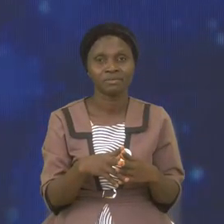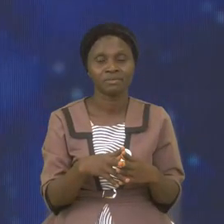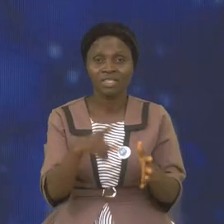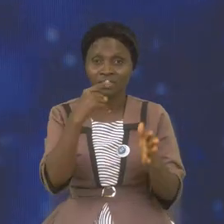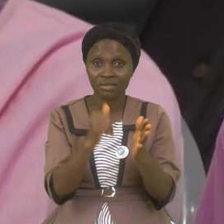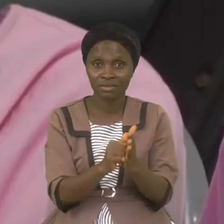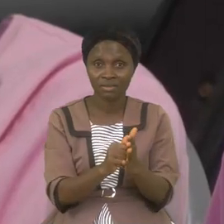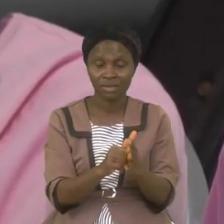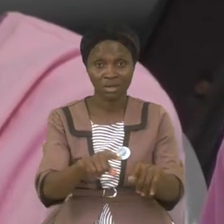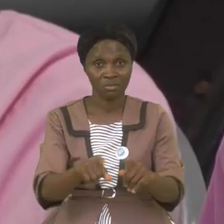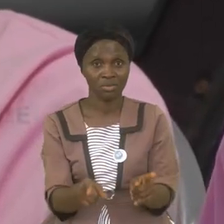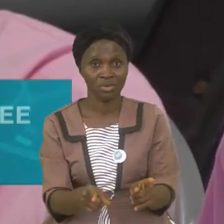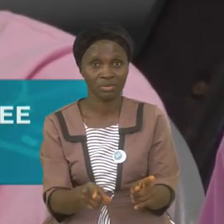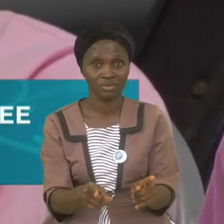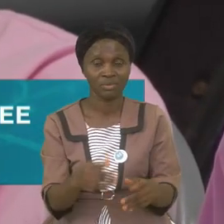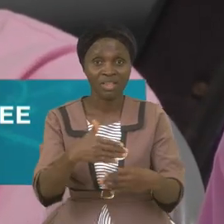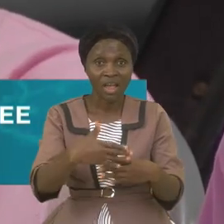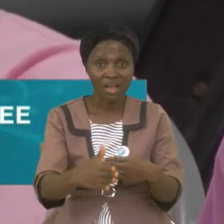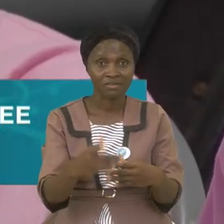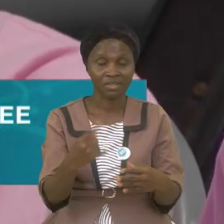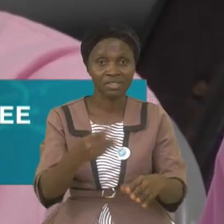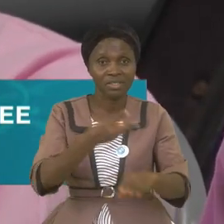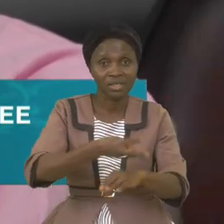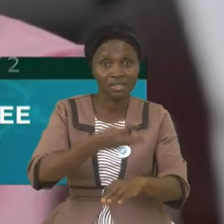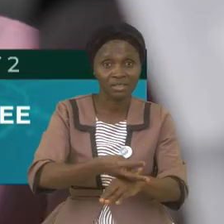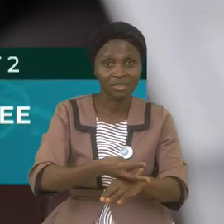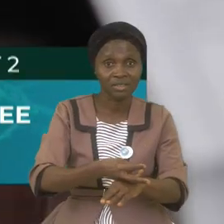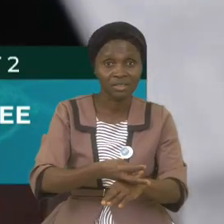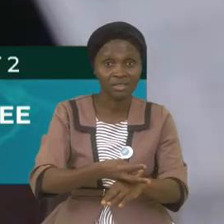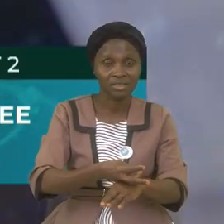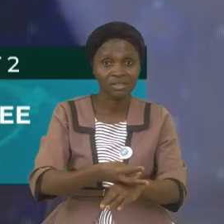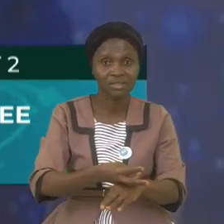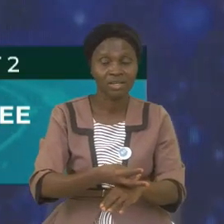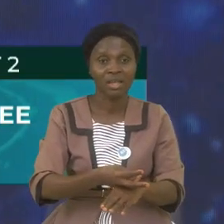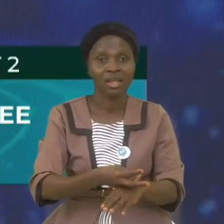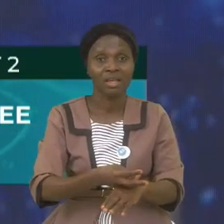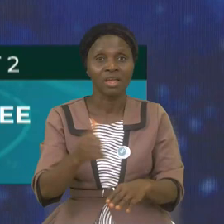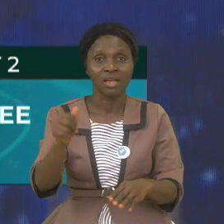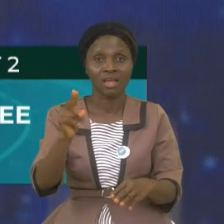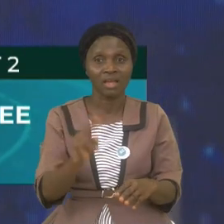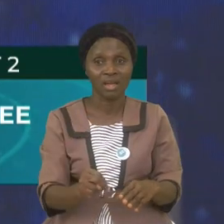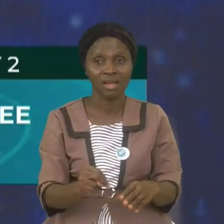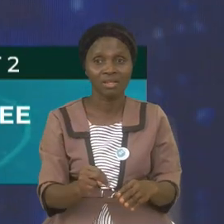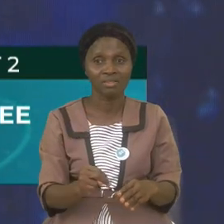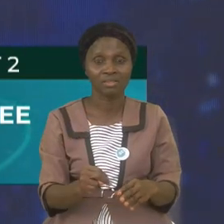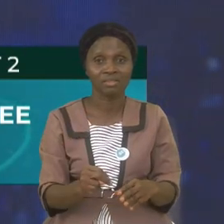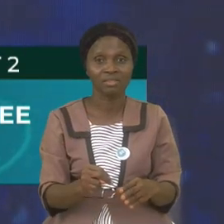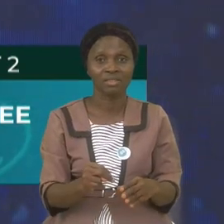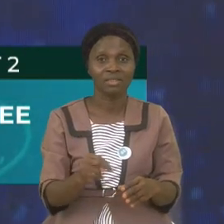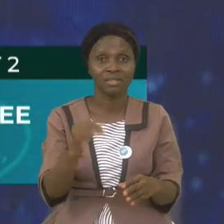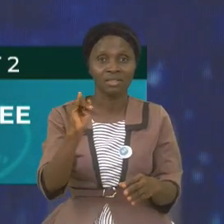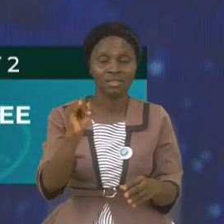says, but after the hardness and impenitent heart, treasurest up